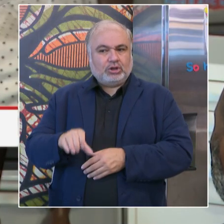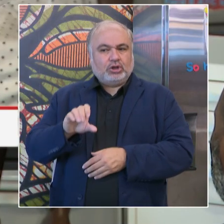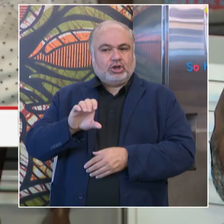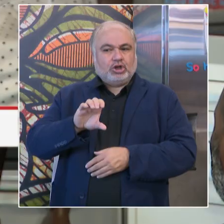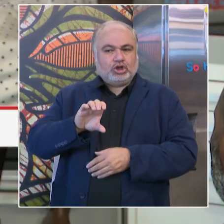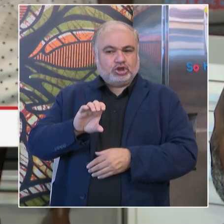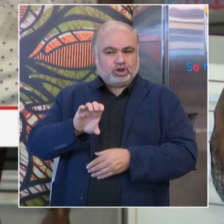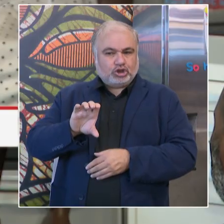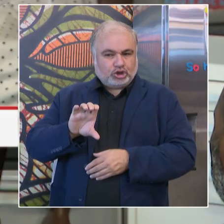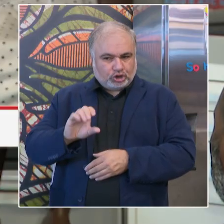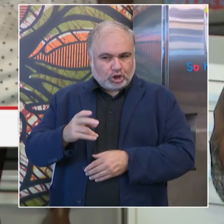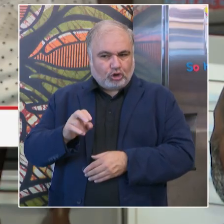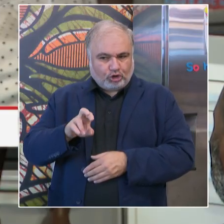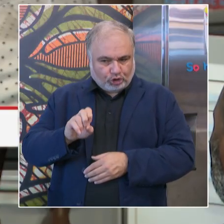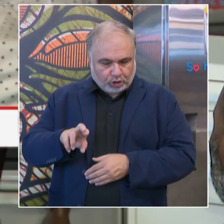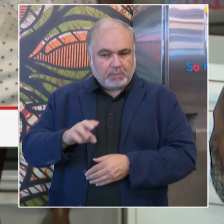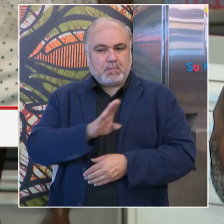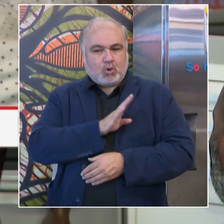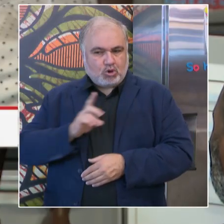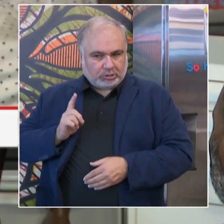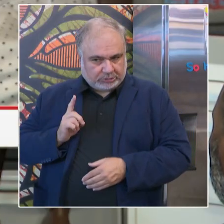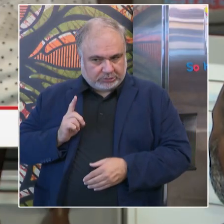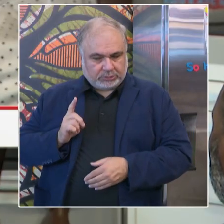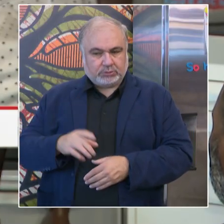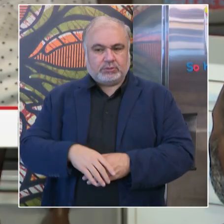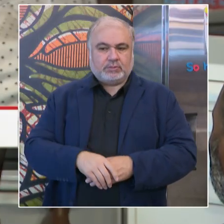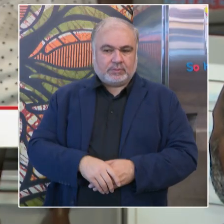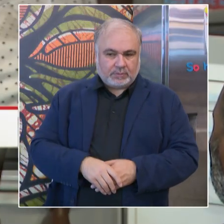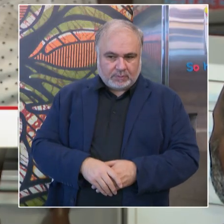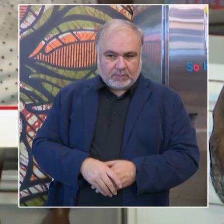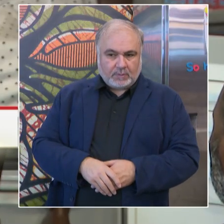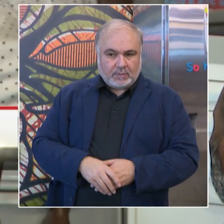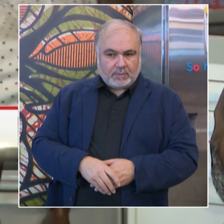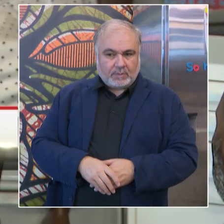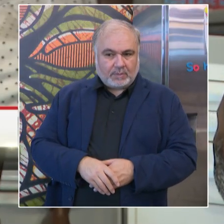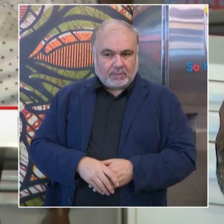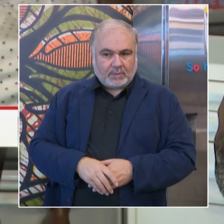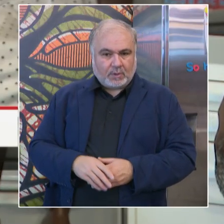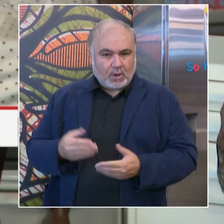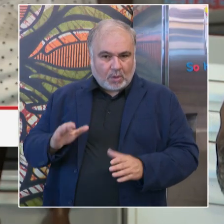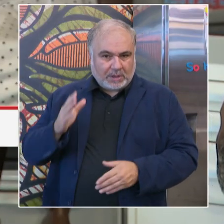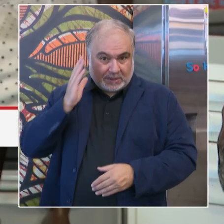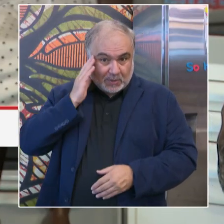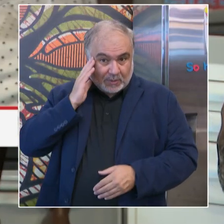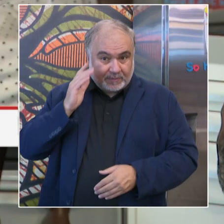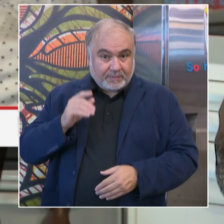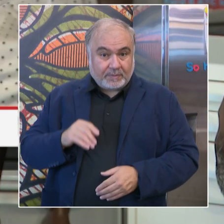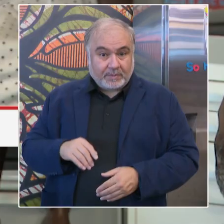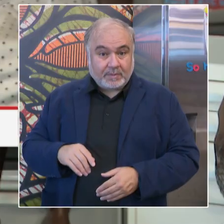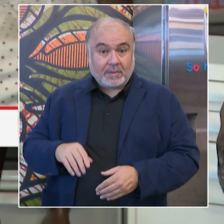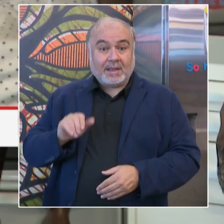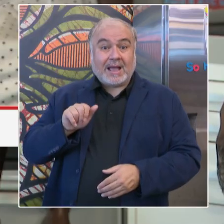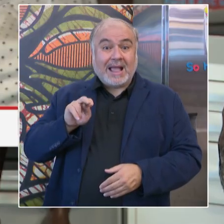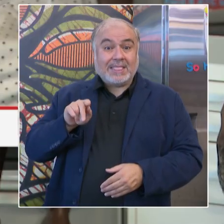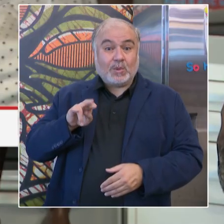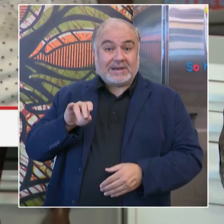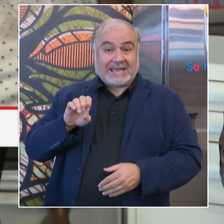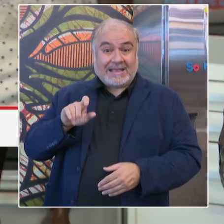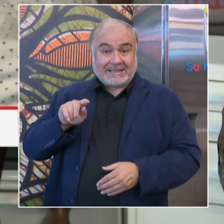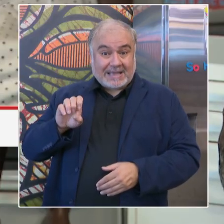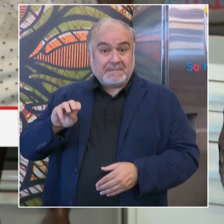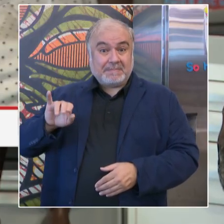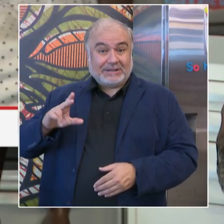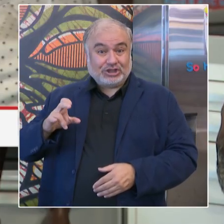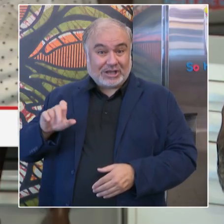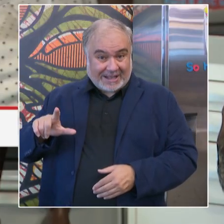You already heard from our state superintendent, Antoinette Mitchell. Give Dr. Mitchell a big round of applause. You heard